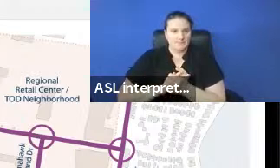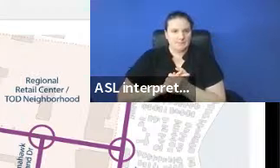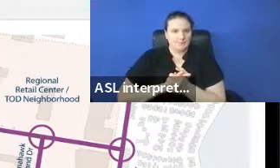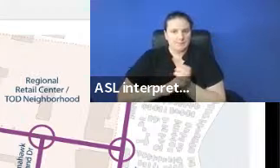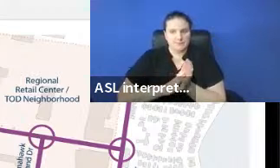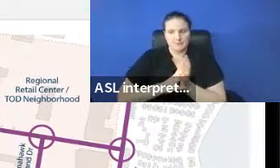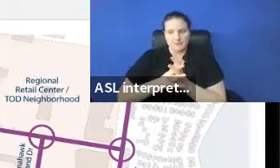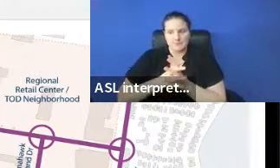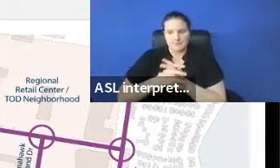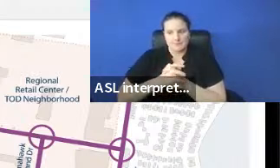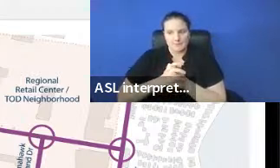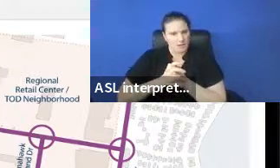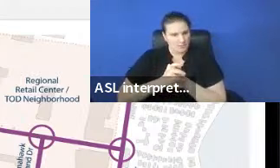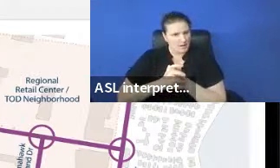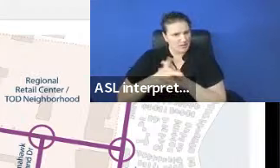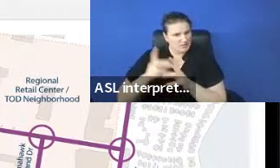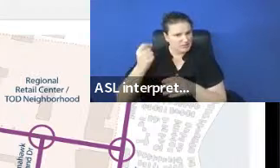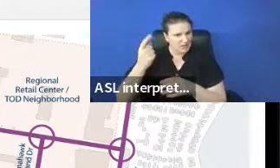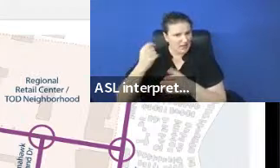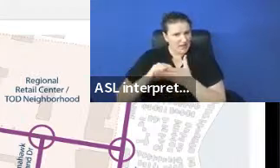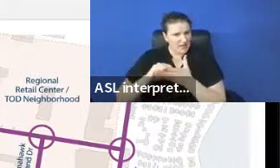Am I reading this correctly?